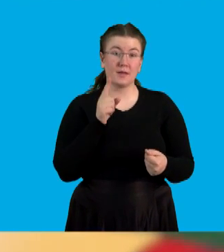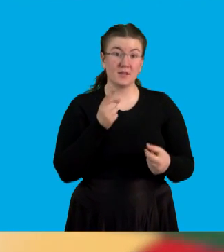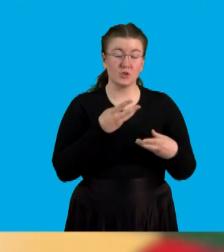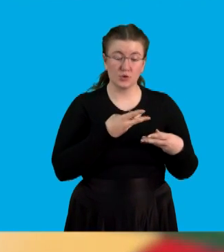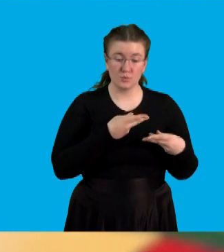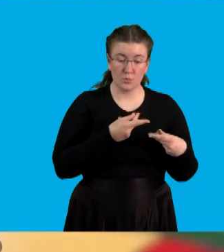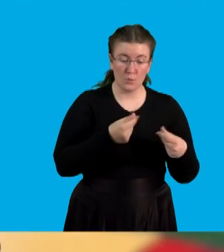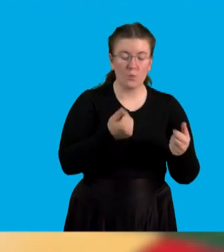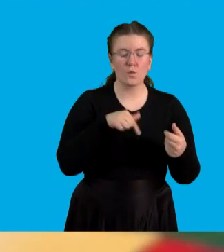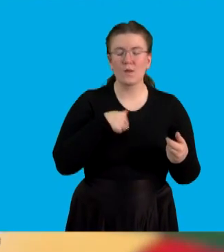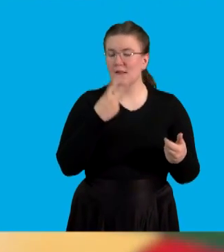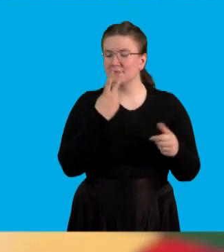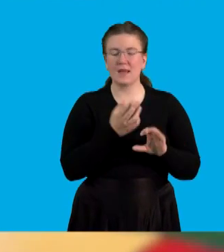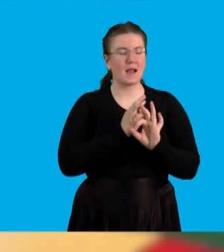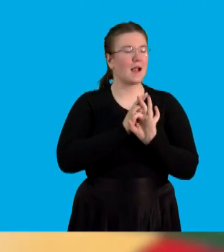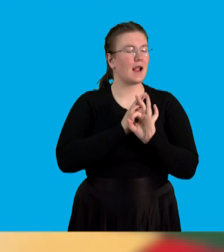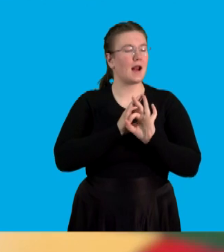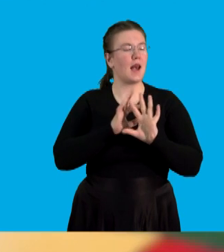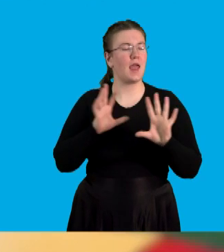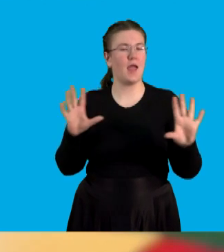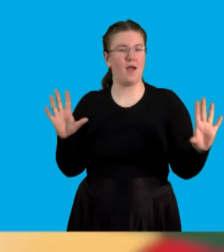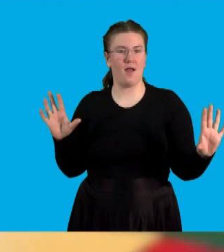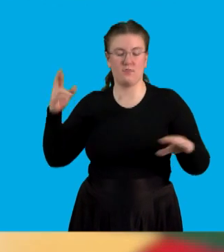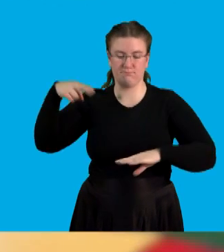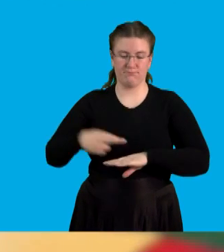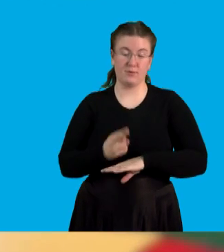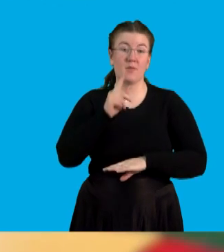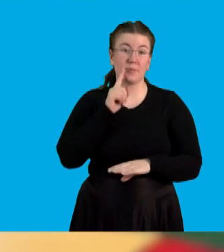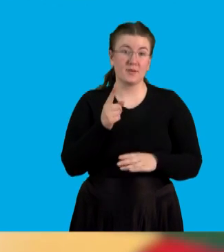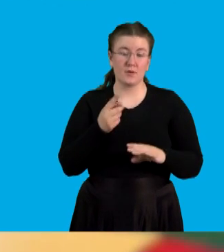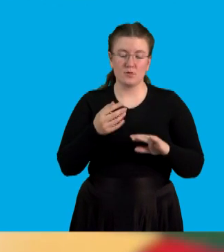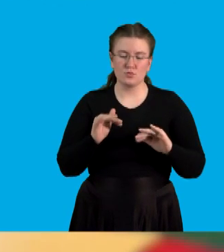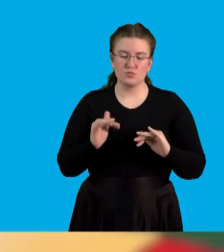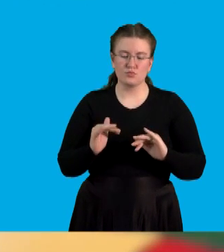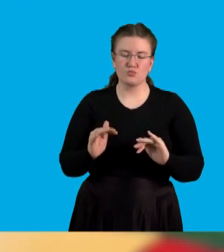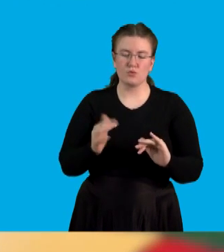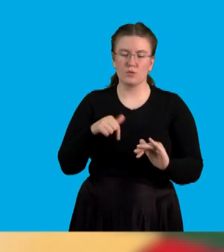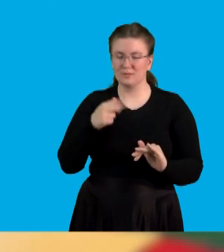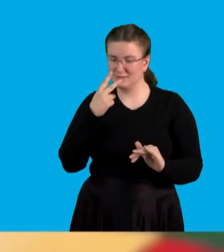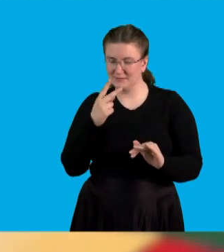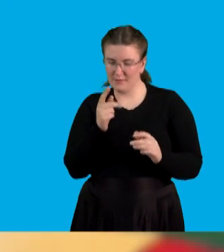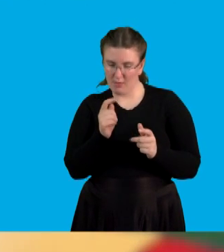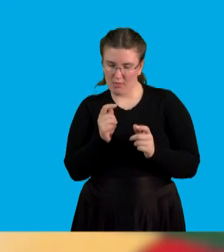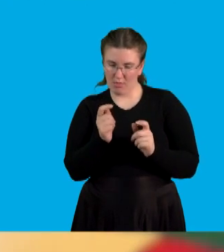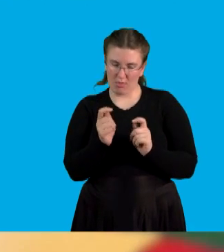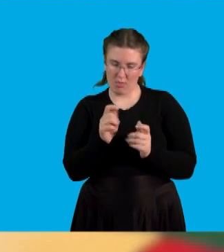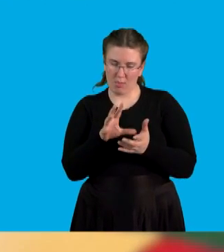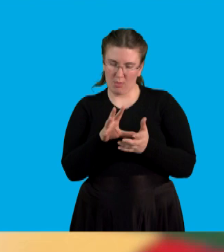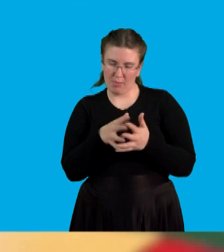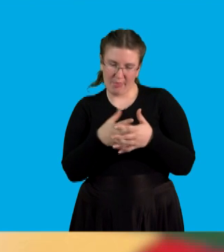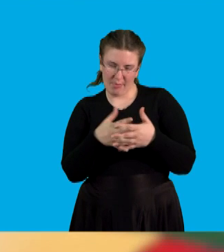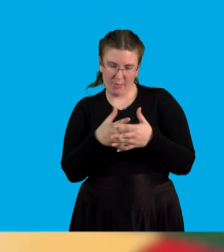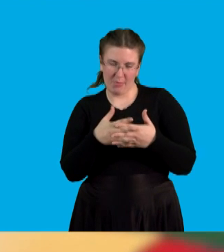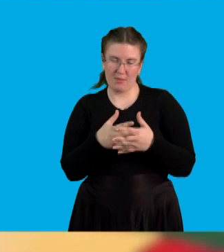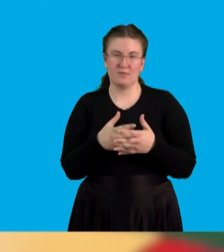we are seeing a specular image or a clear image. If the surface is rough, then we are seeing a